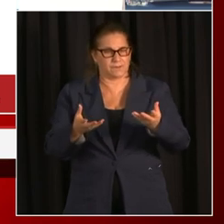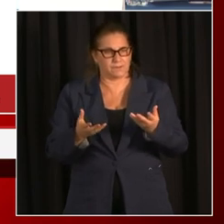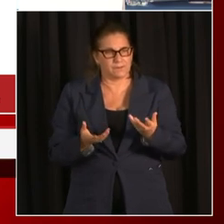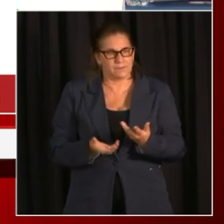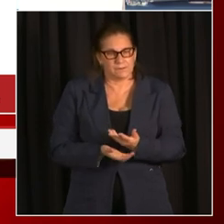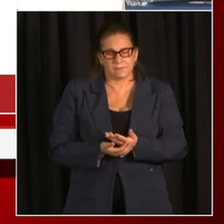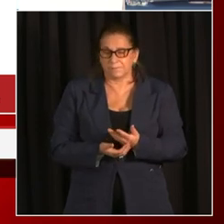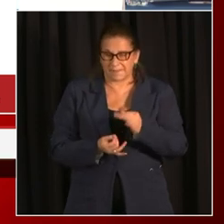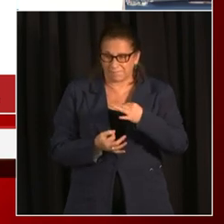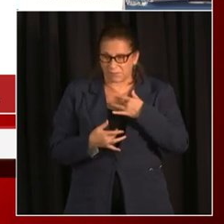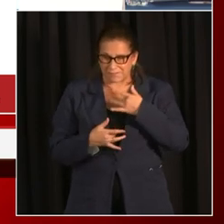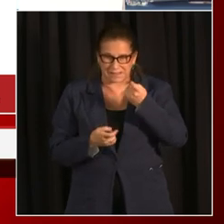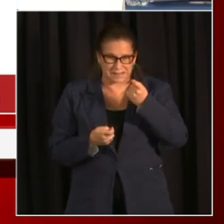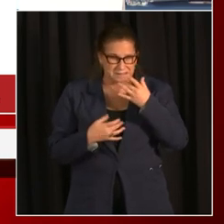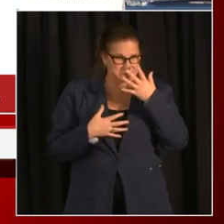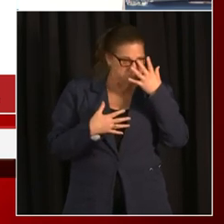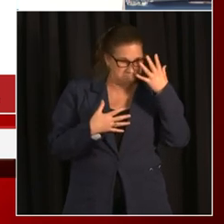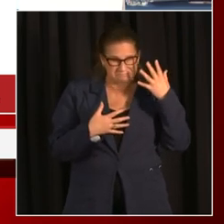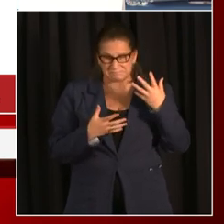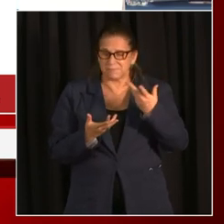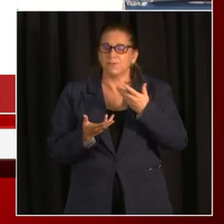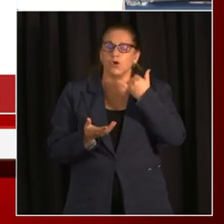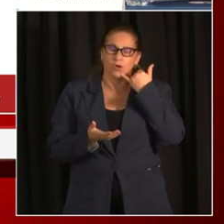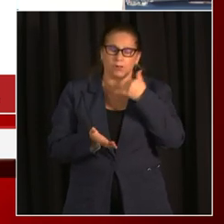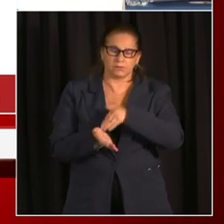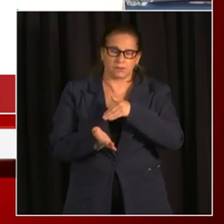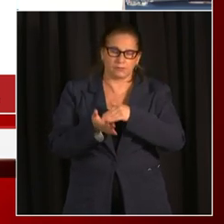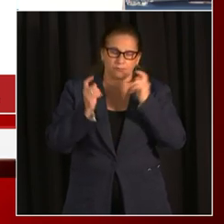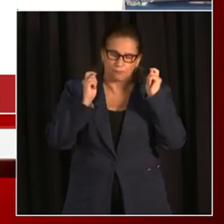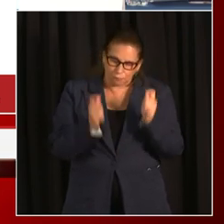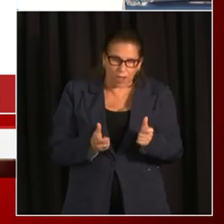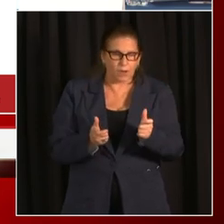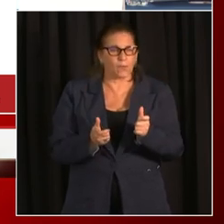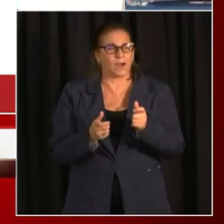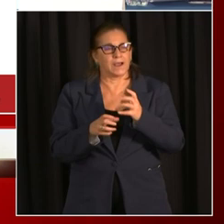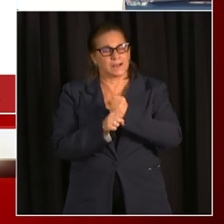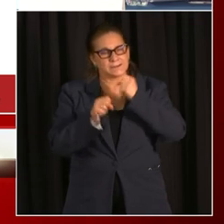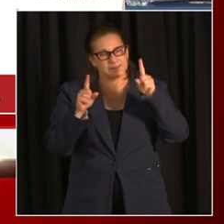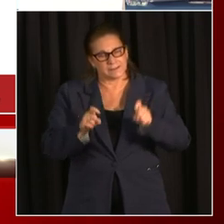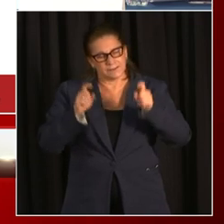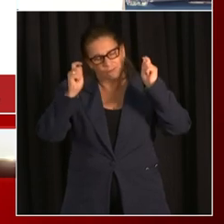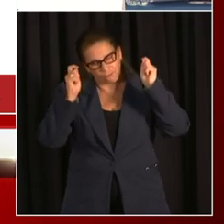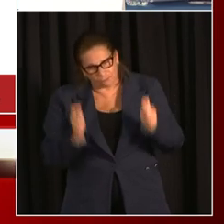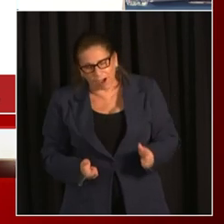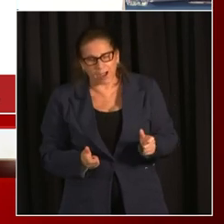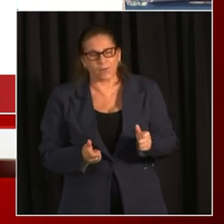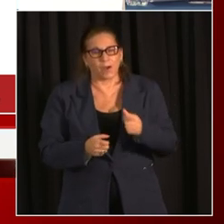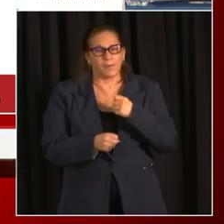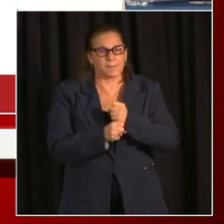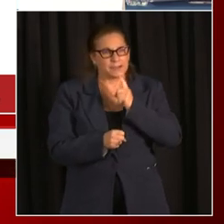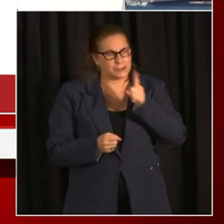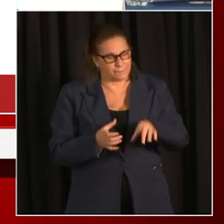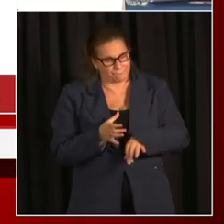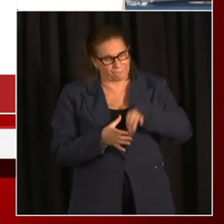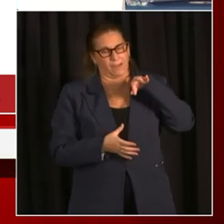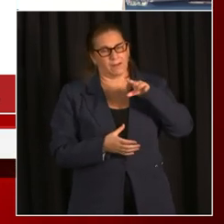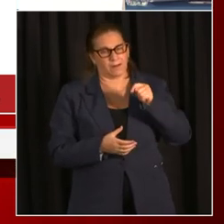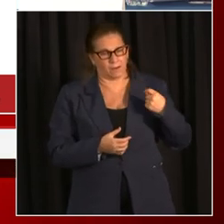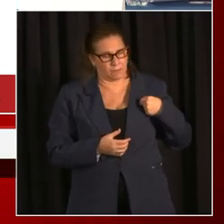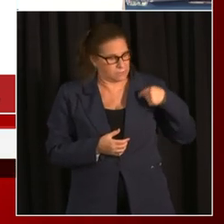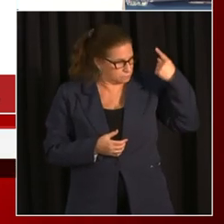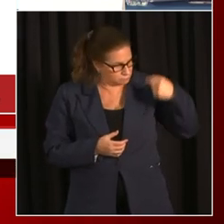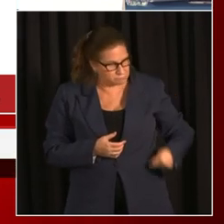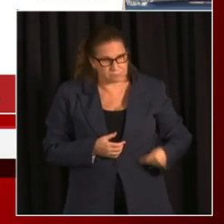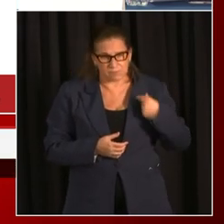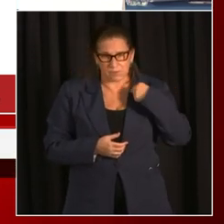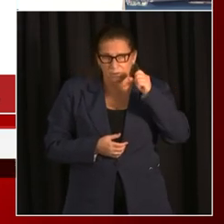to see if testing is indicated for COVID-19. Having that conversation with your healthcare provider can be critically important in